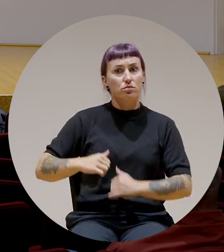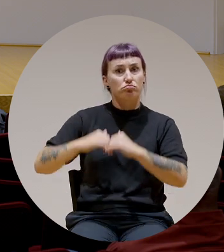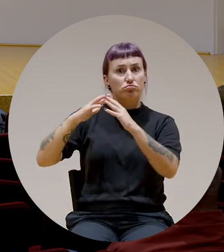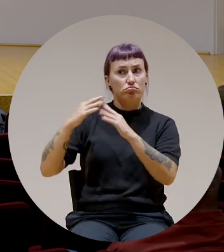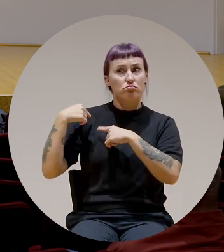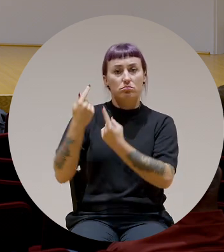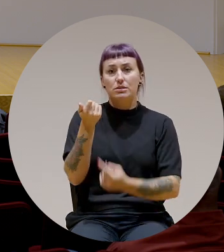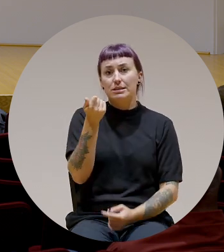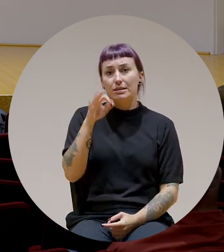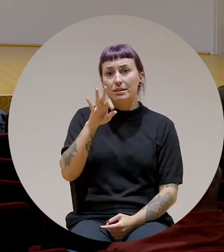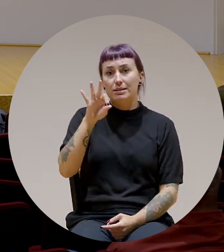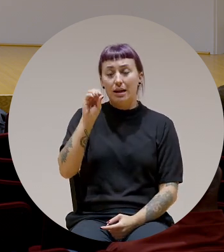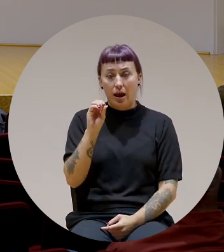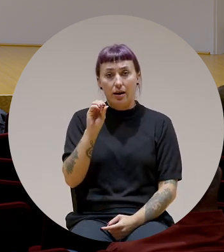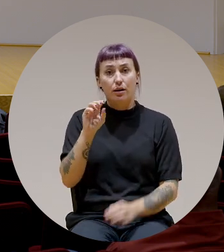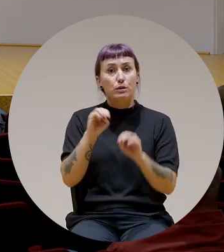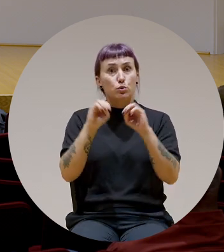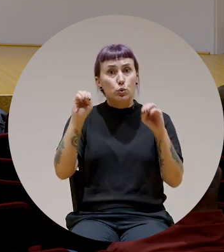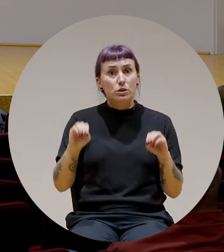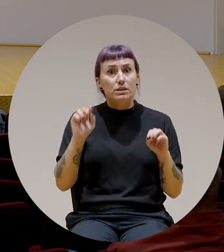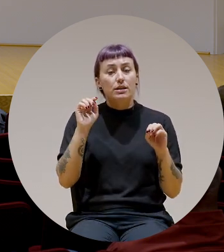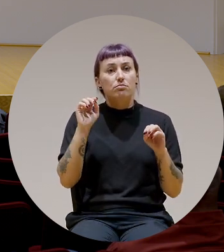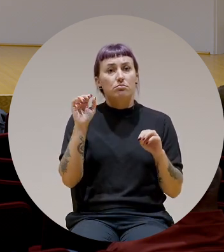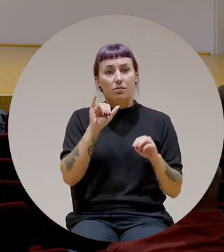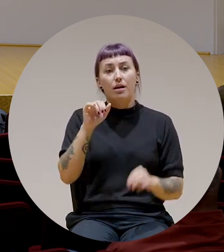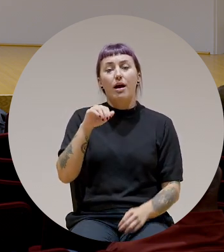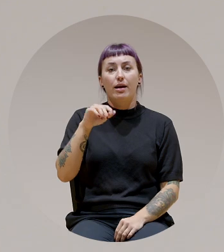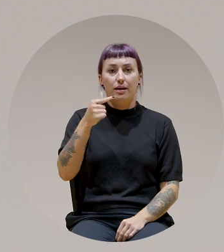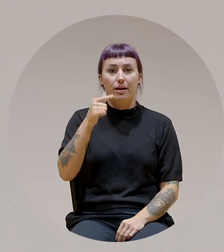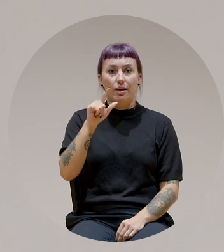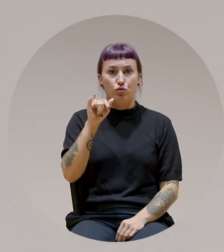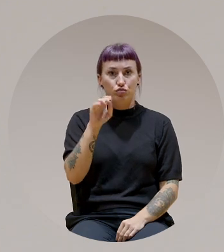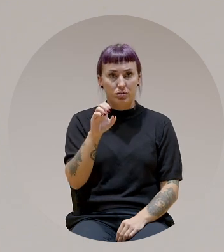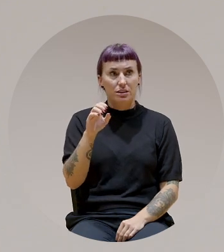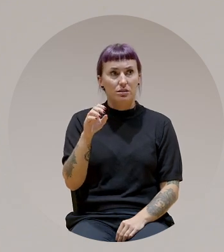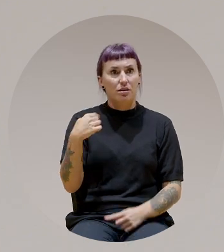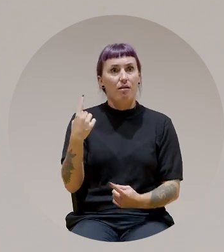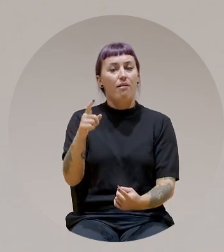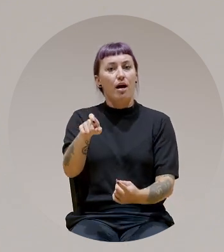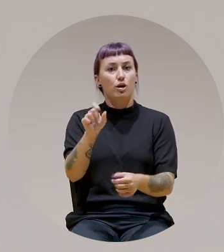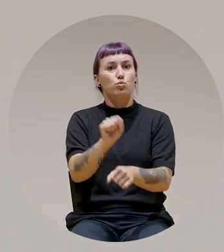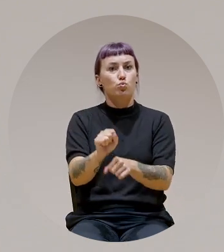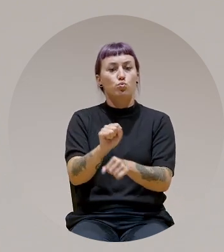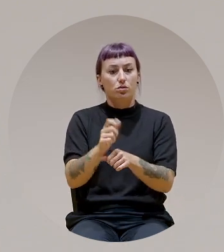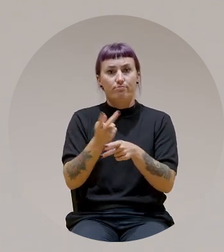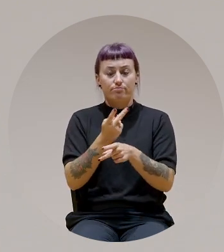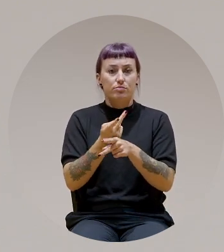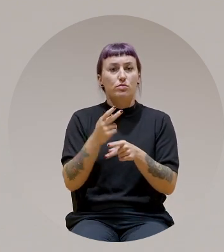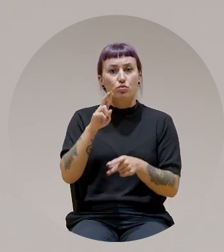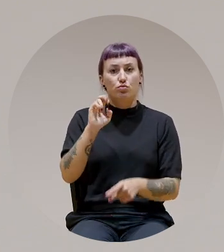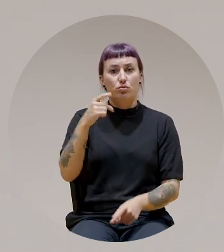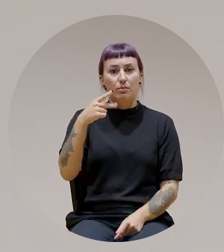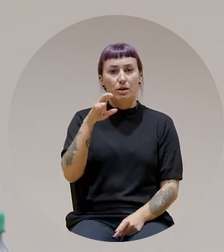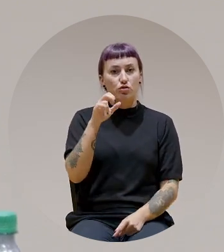enacted since 1990, and so museums such as Gilcrease have had to be working on these